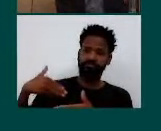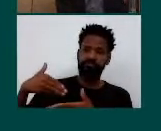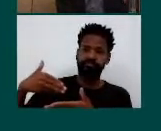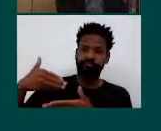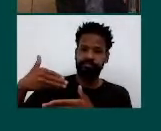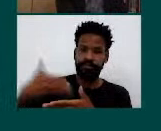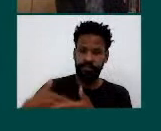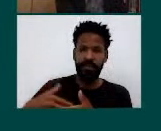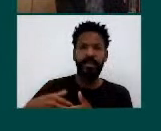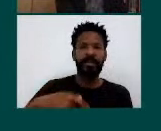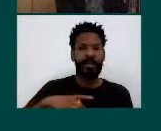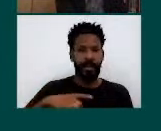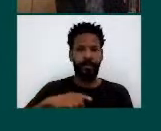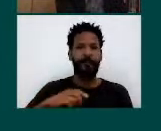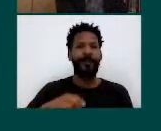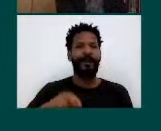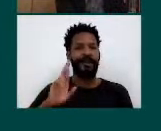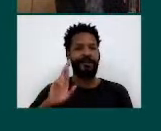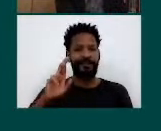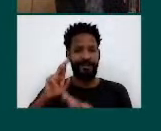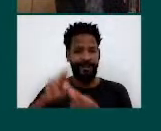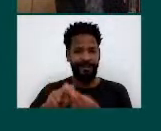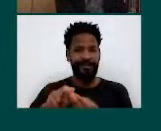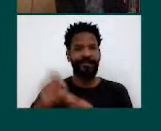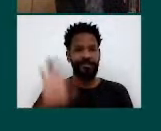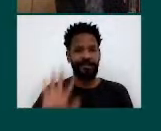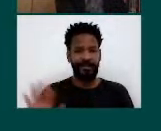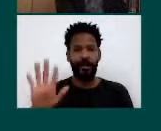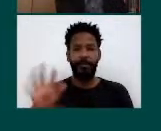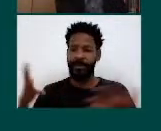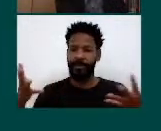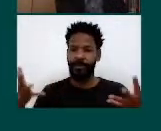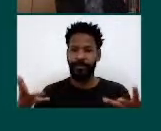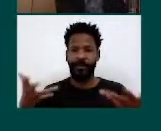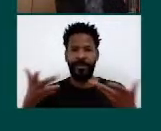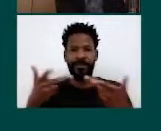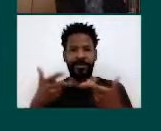UFJF has already been recognized for